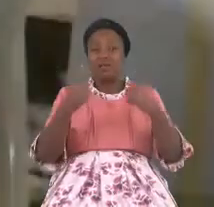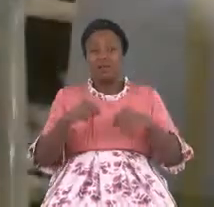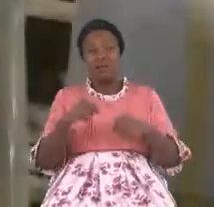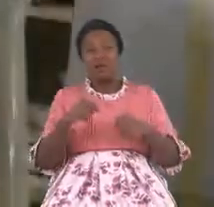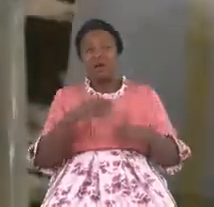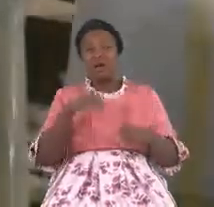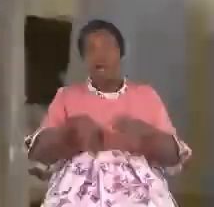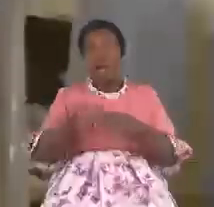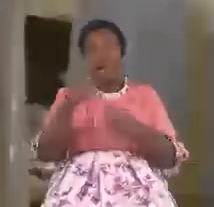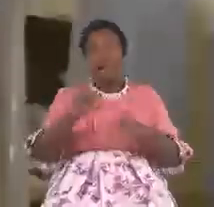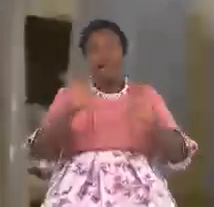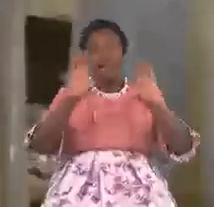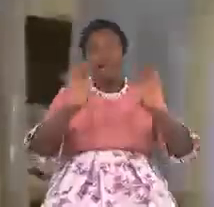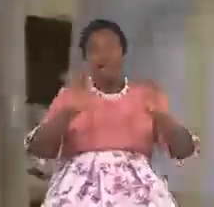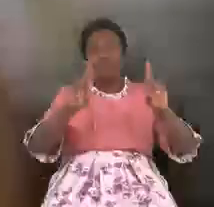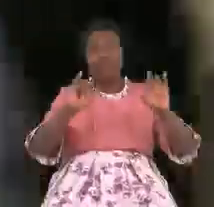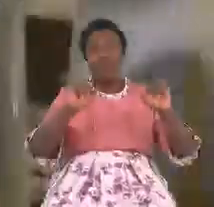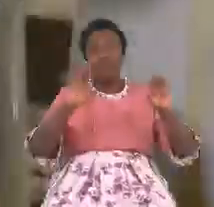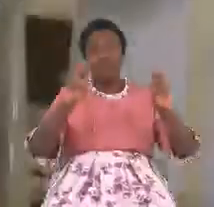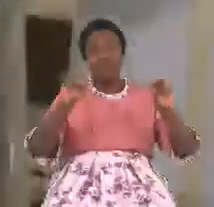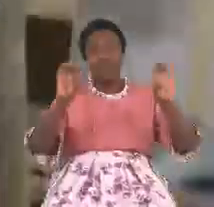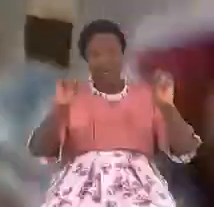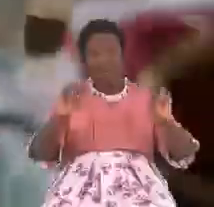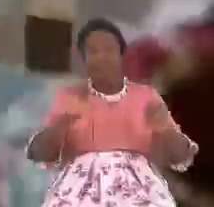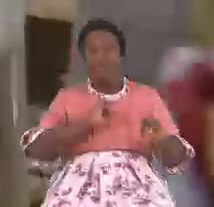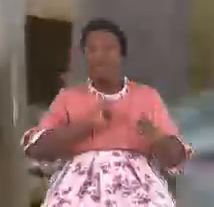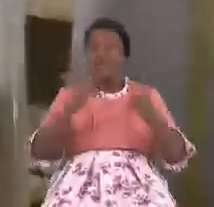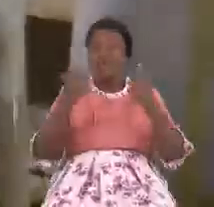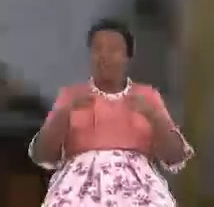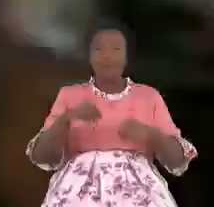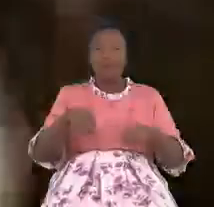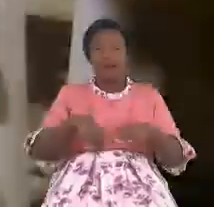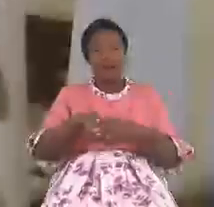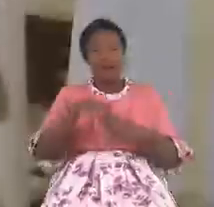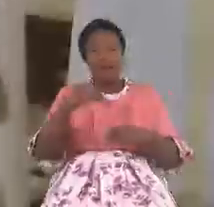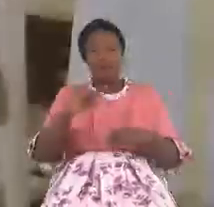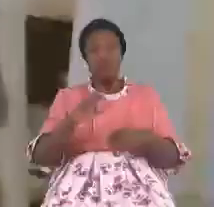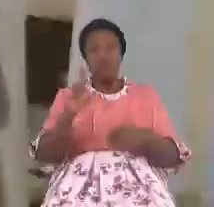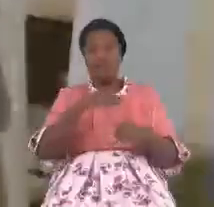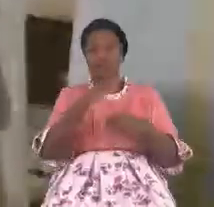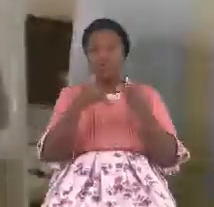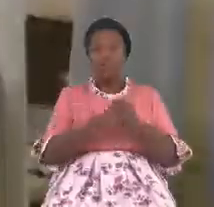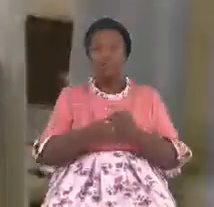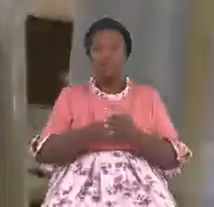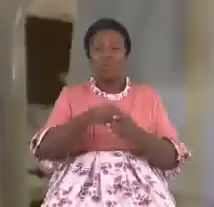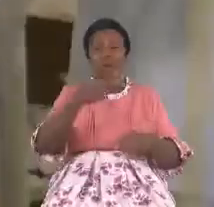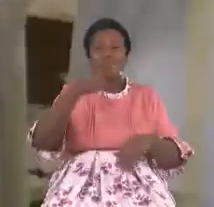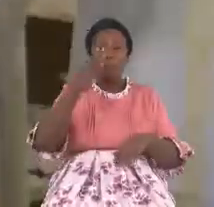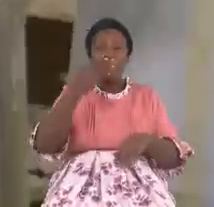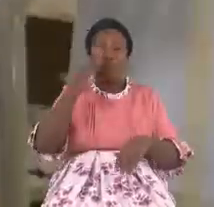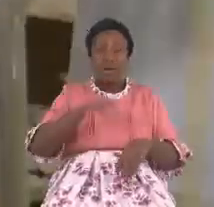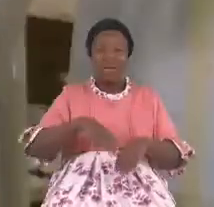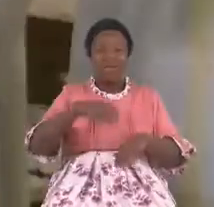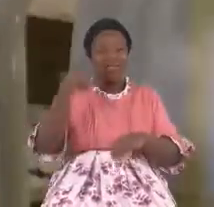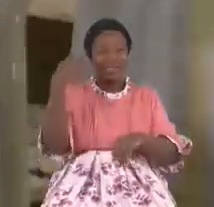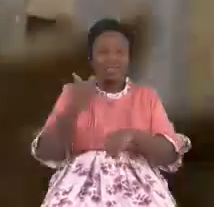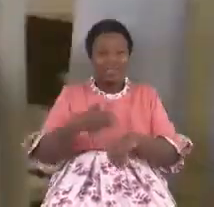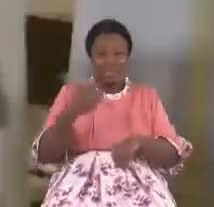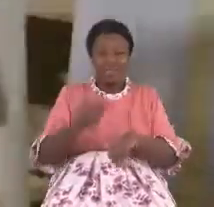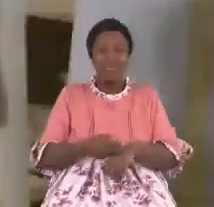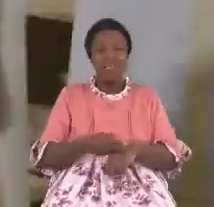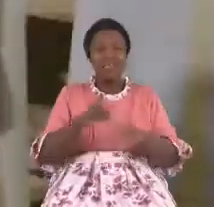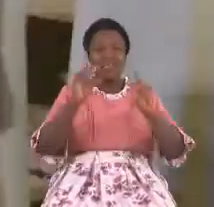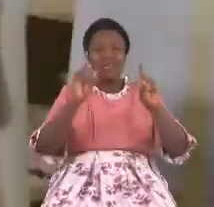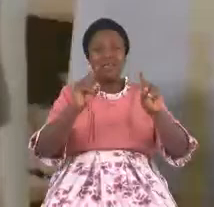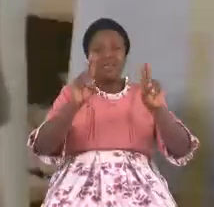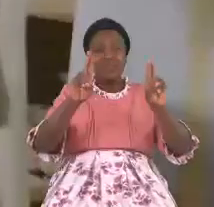those hard drugs, I come. Out of immorality, I come. Out of